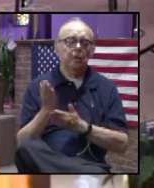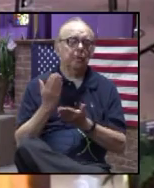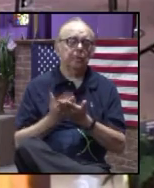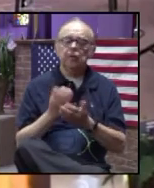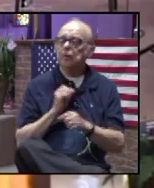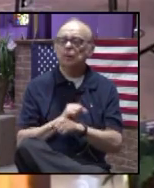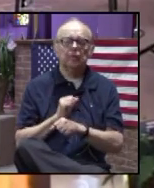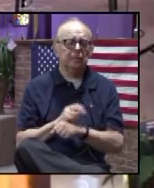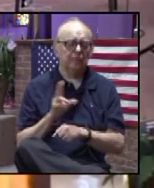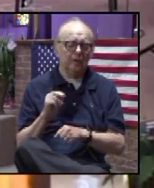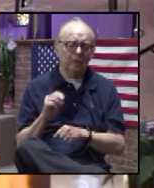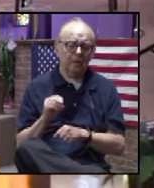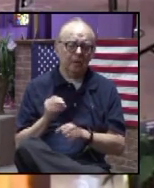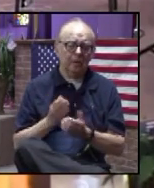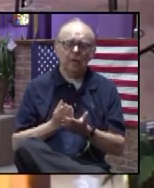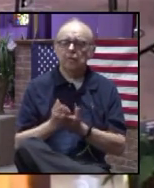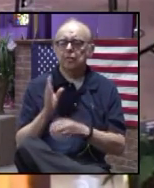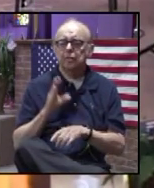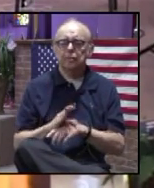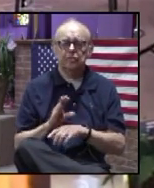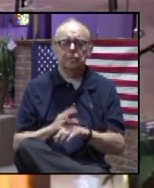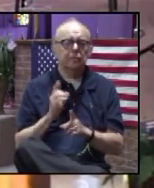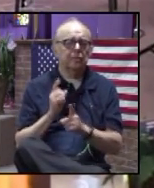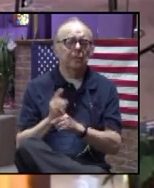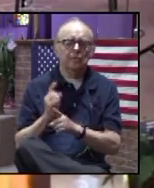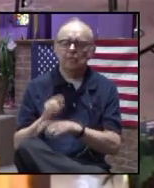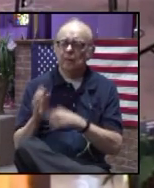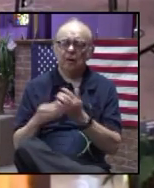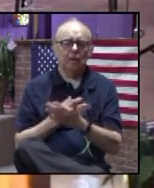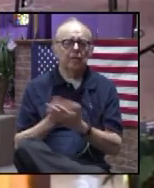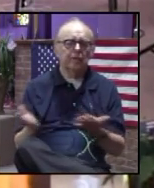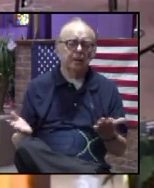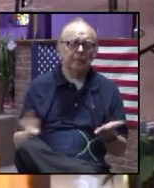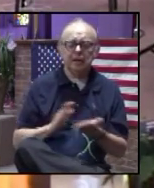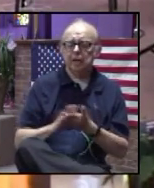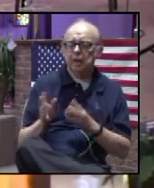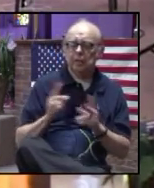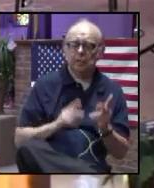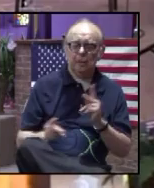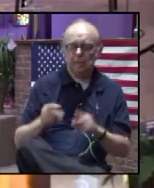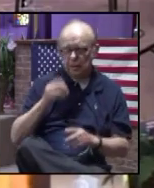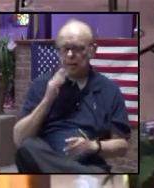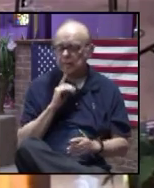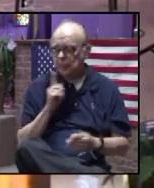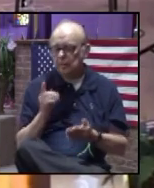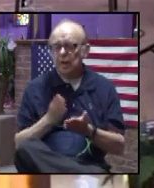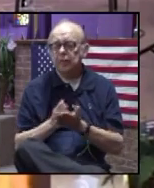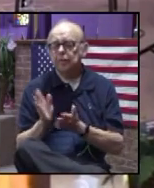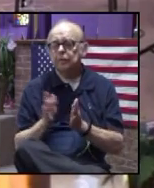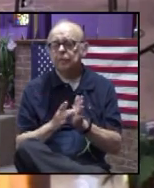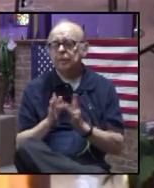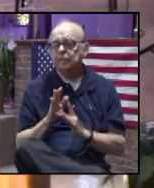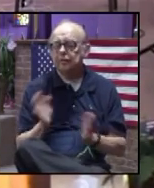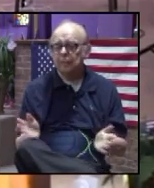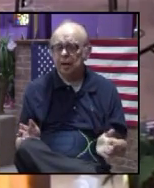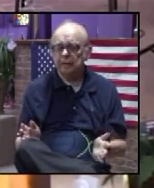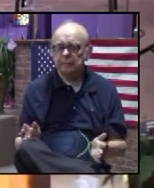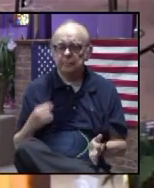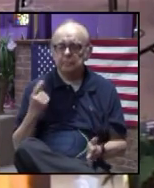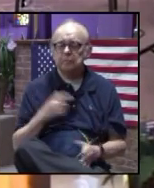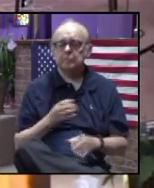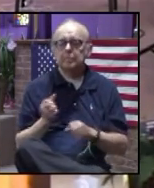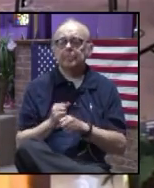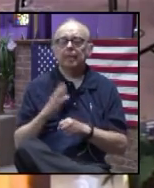works, through your church attendance, through your tithes, through your being nice to everybody. He said, through Jesus Christ, we